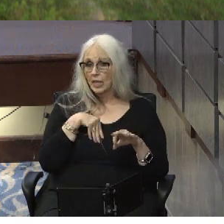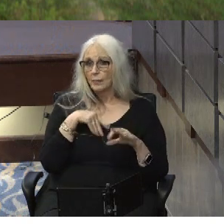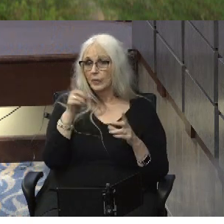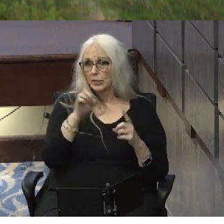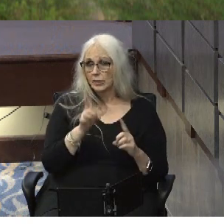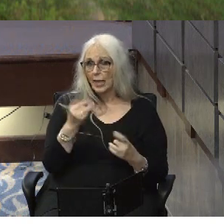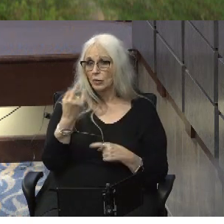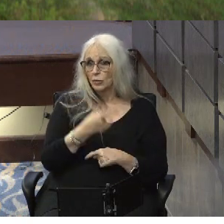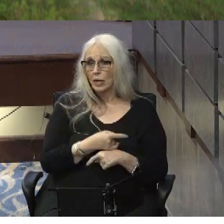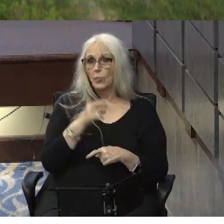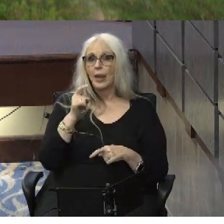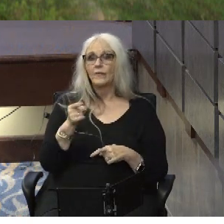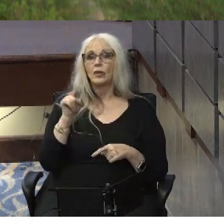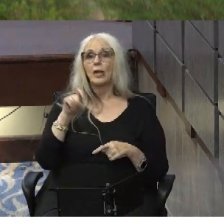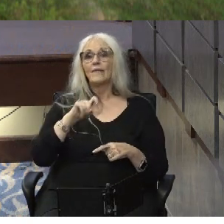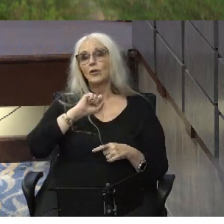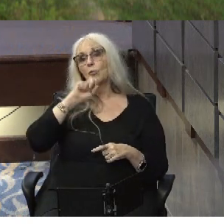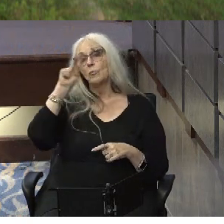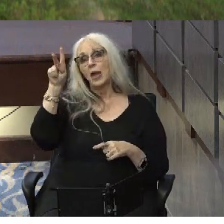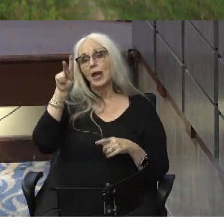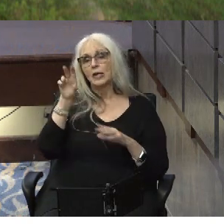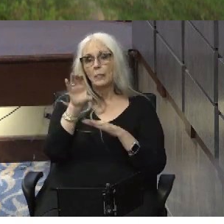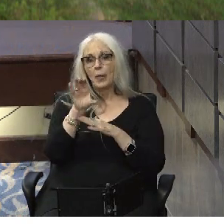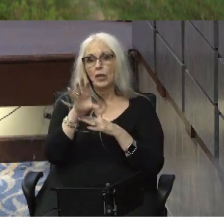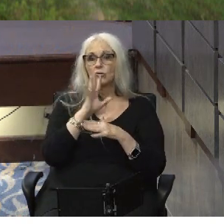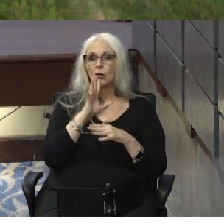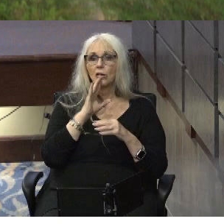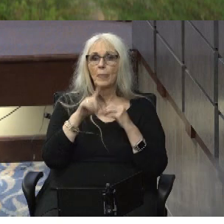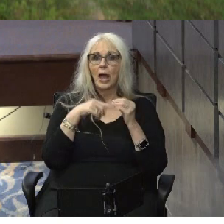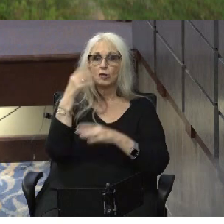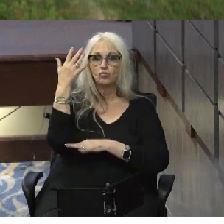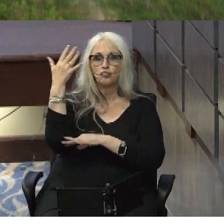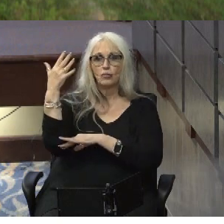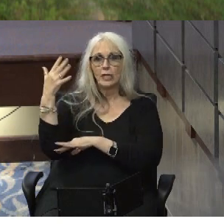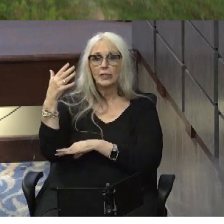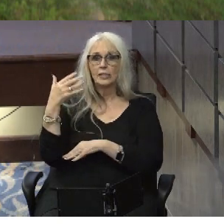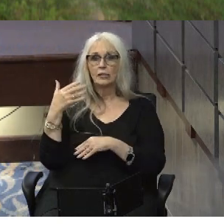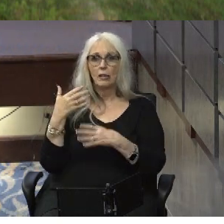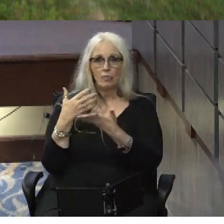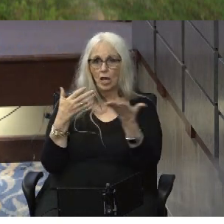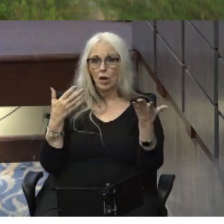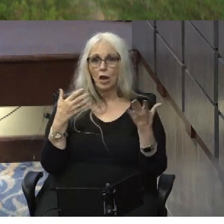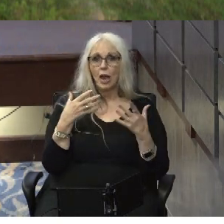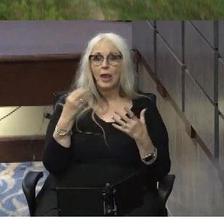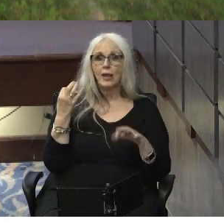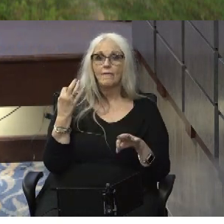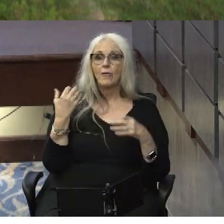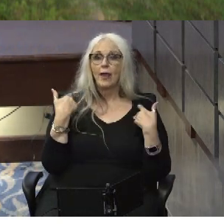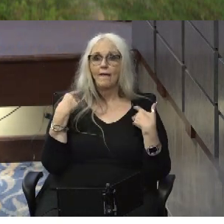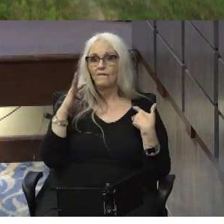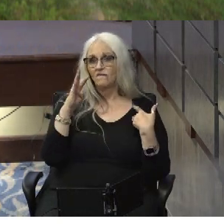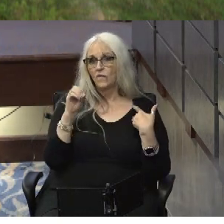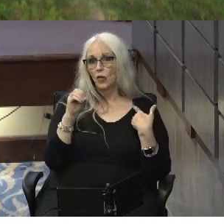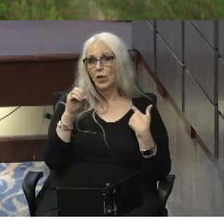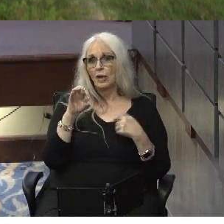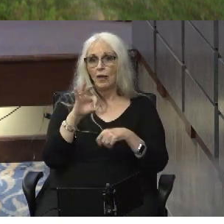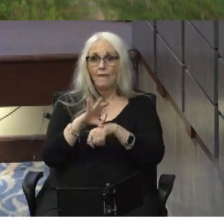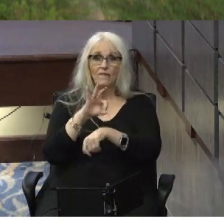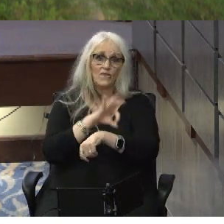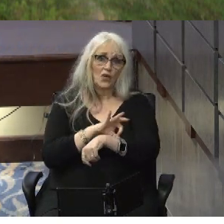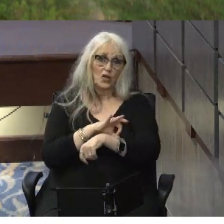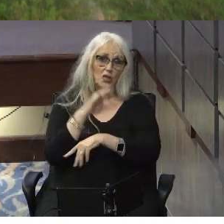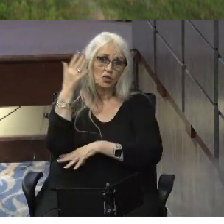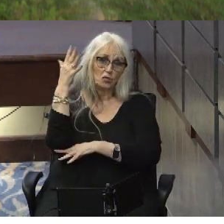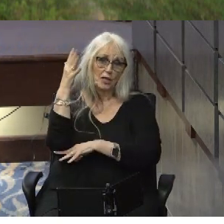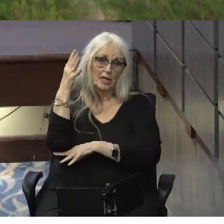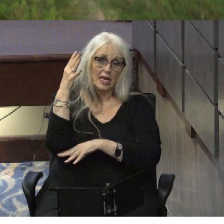today, we'll have to go back to Baylor and talk to them about the trees in the plaza. Because if we have 40-foot trees and in a